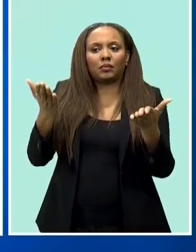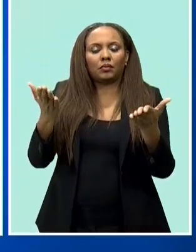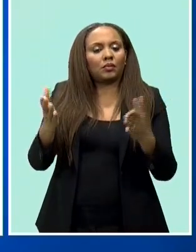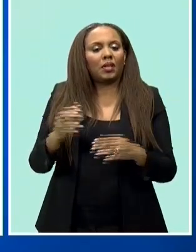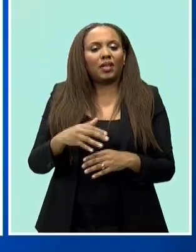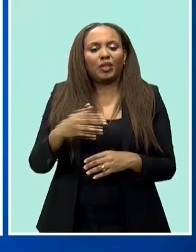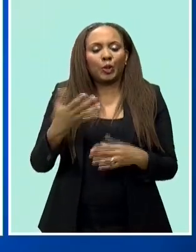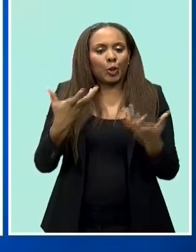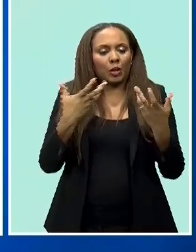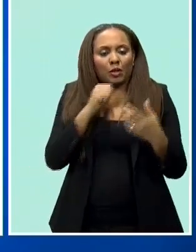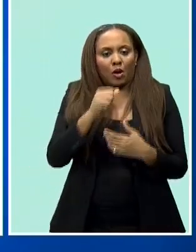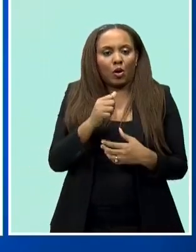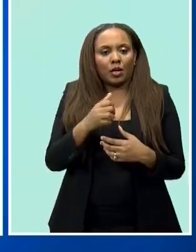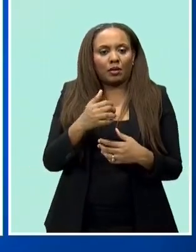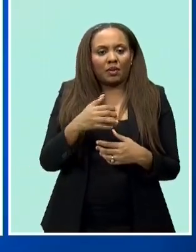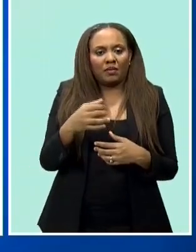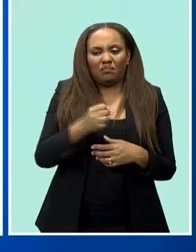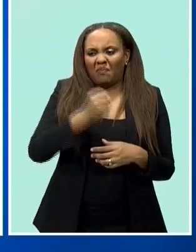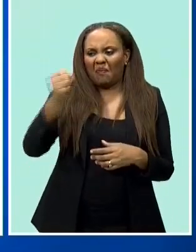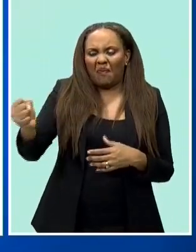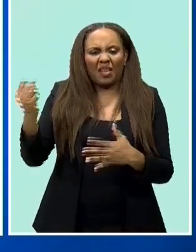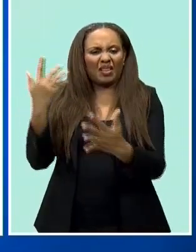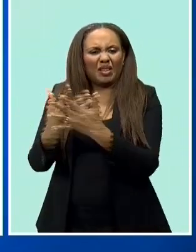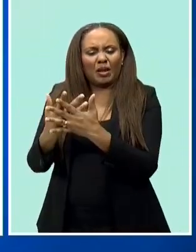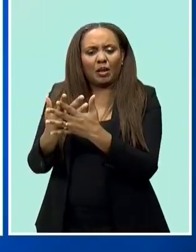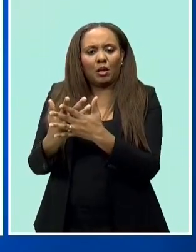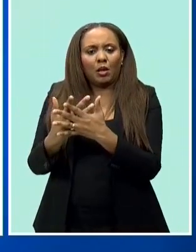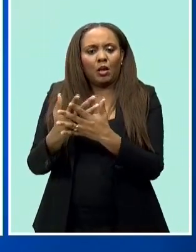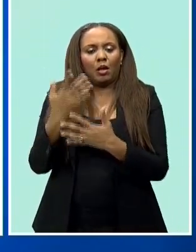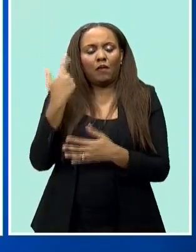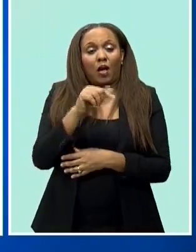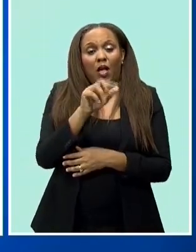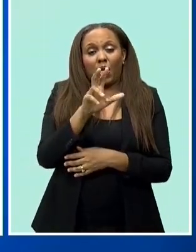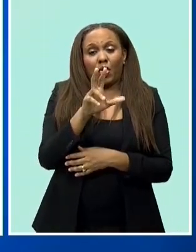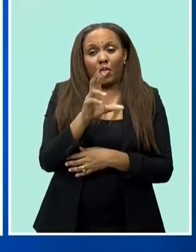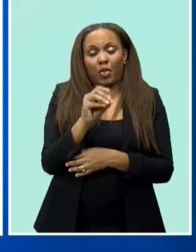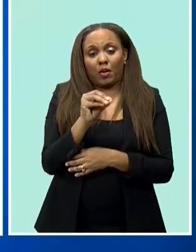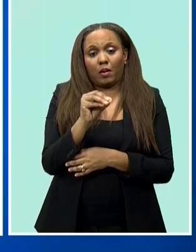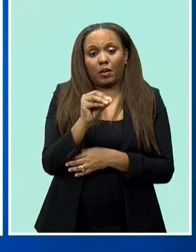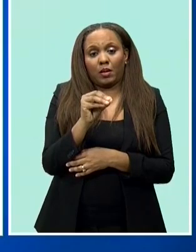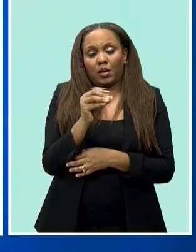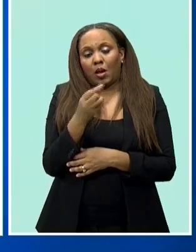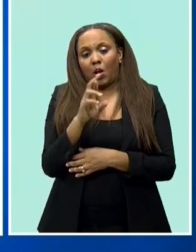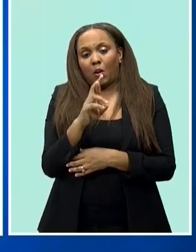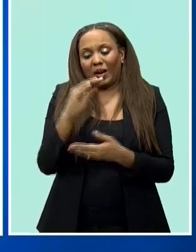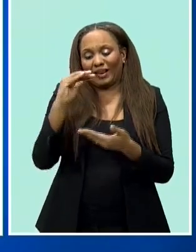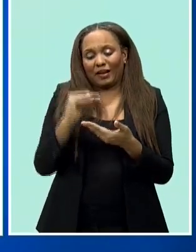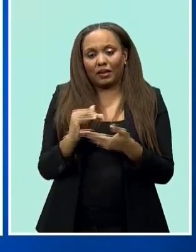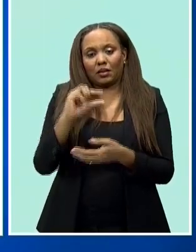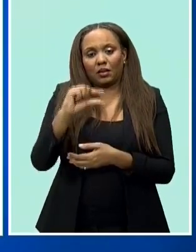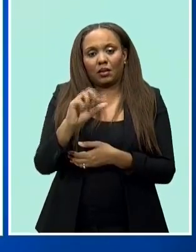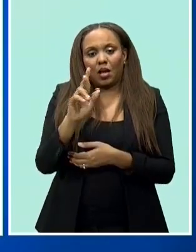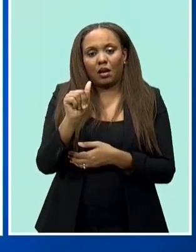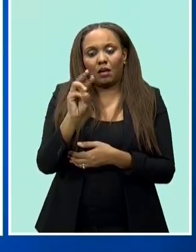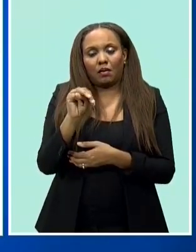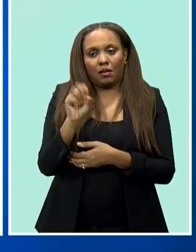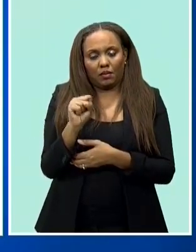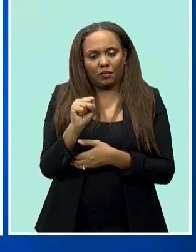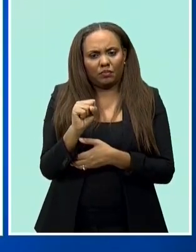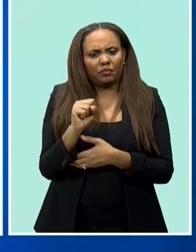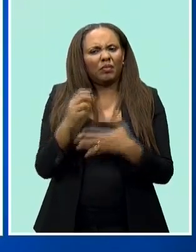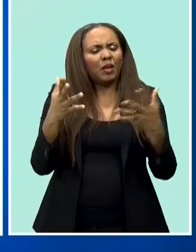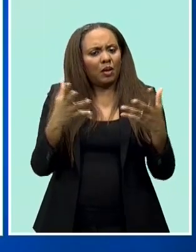custodial sentences for 30 grams or less of marijuana. This issue has been in the public domain for years, but the